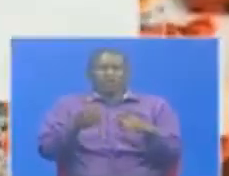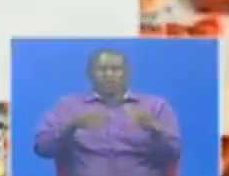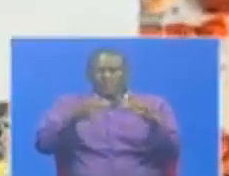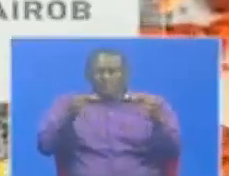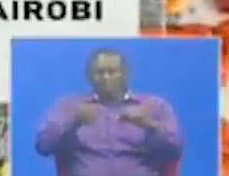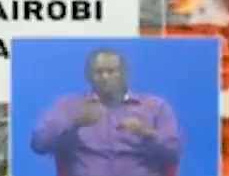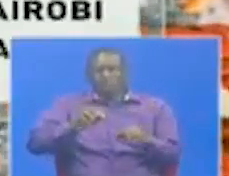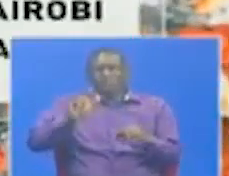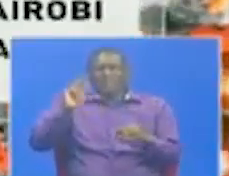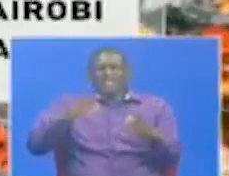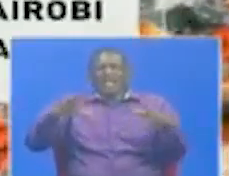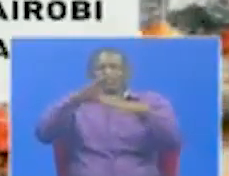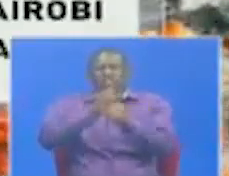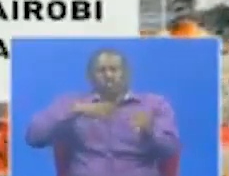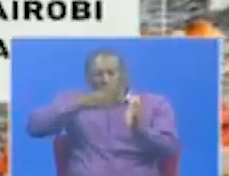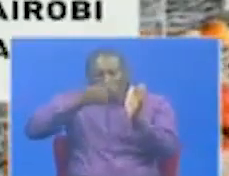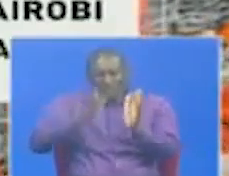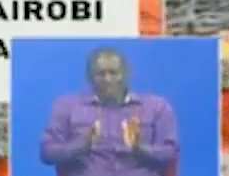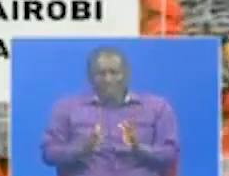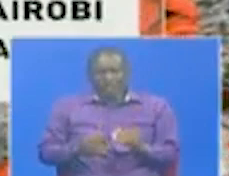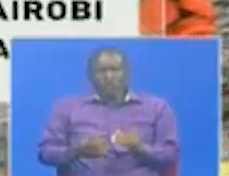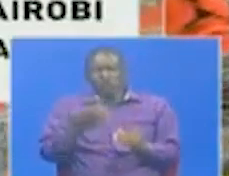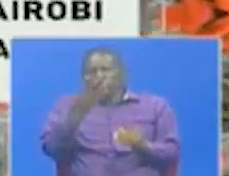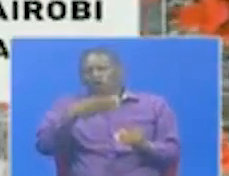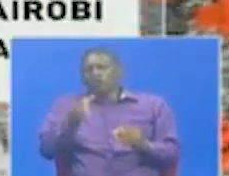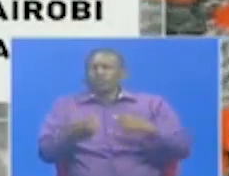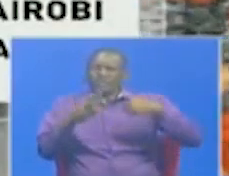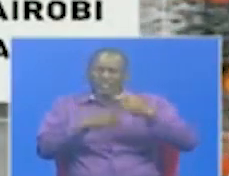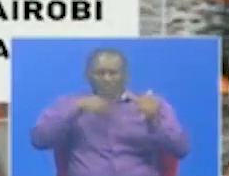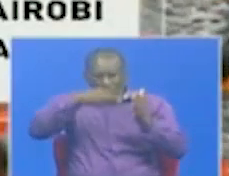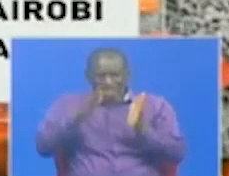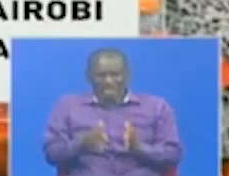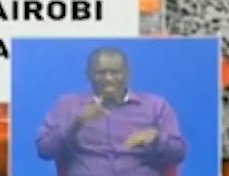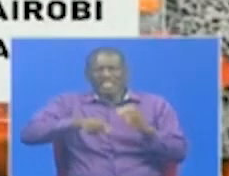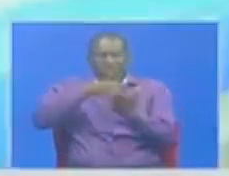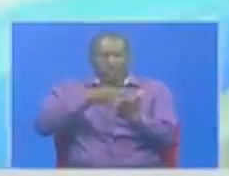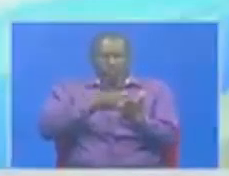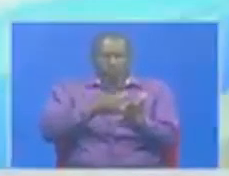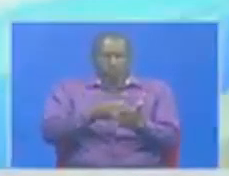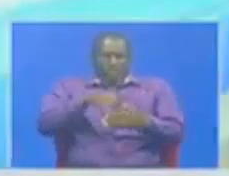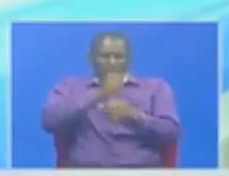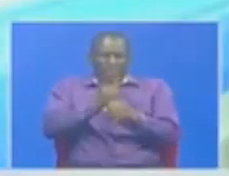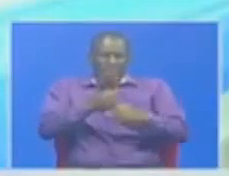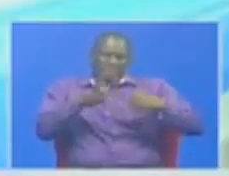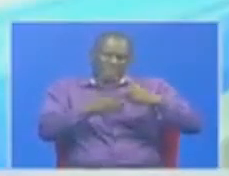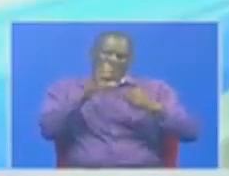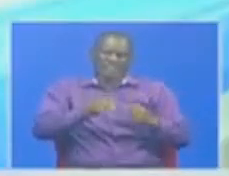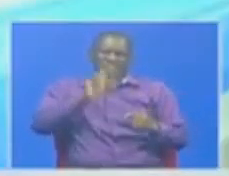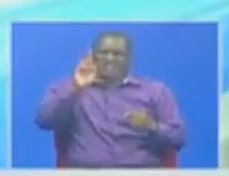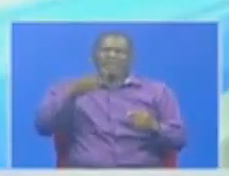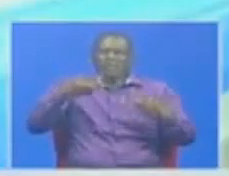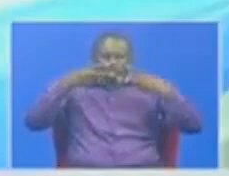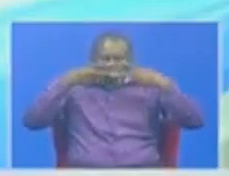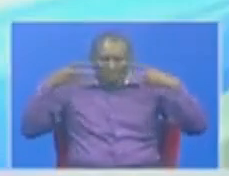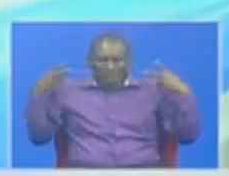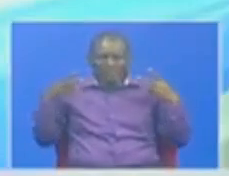located in Nairobi, 2 are based in Kisumu, and 1 is in Eldoret. The Ministry of Industrialization, Trade and Enterprise says it has